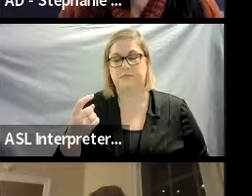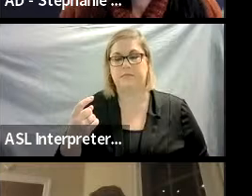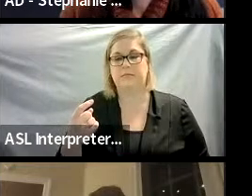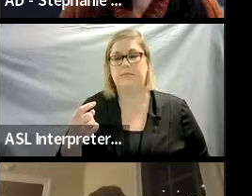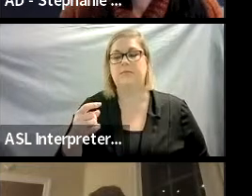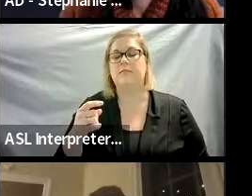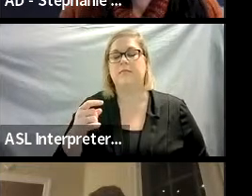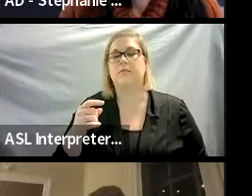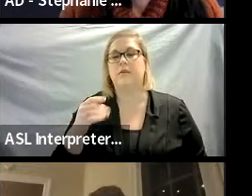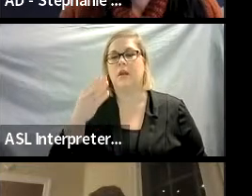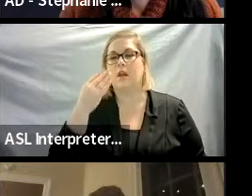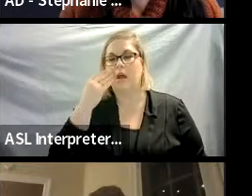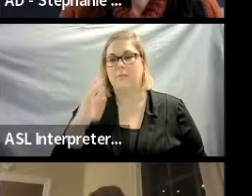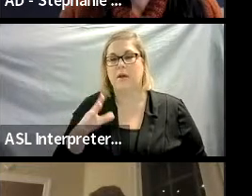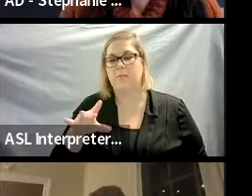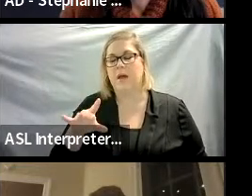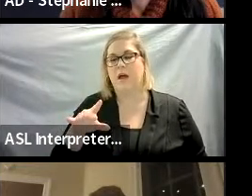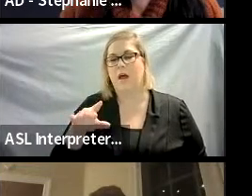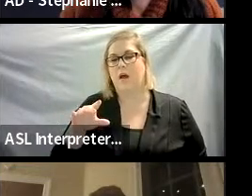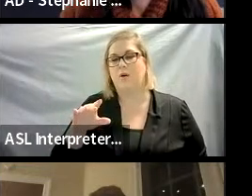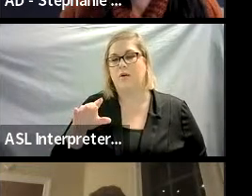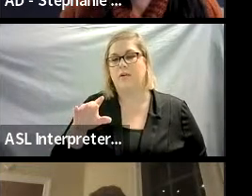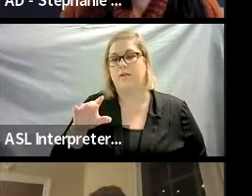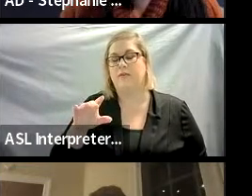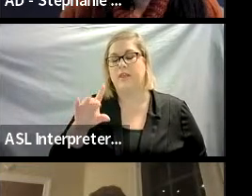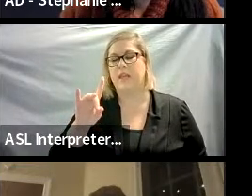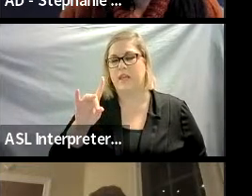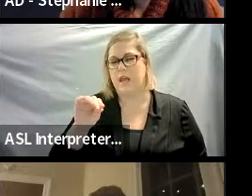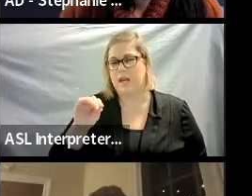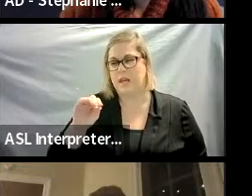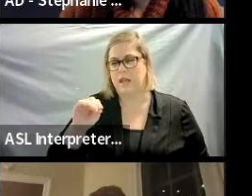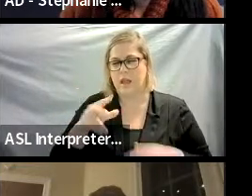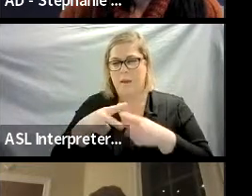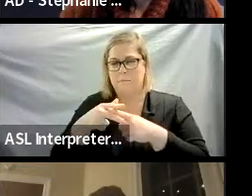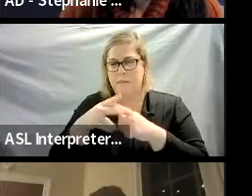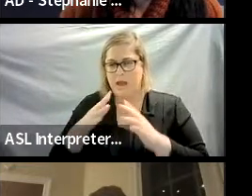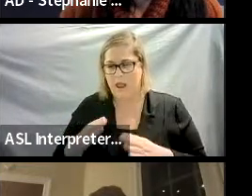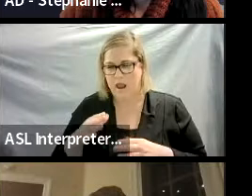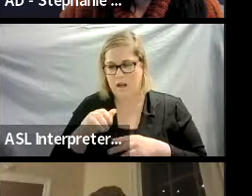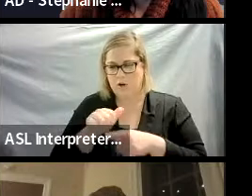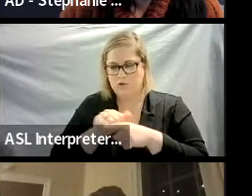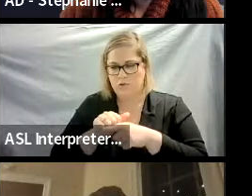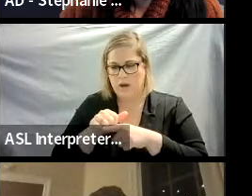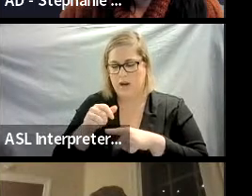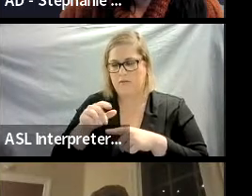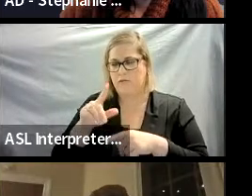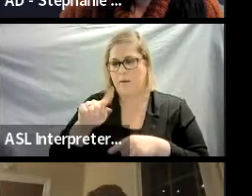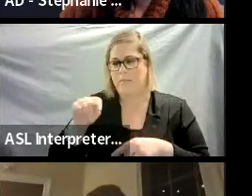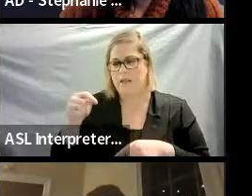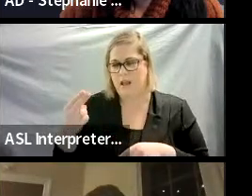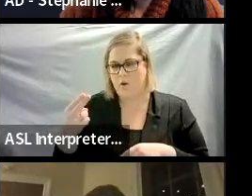standing update about the EV mechanic training subcommittee town hall from Ed.